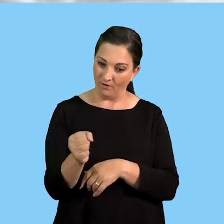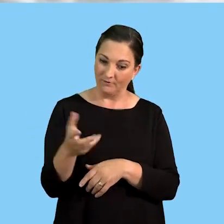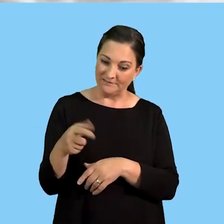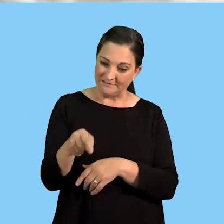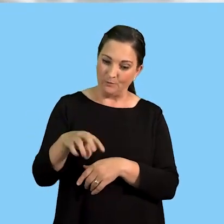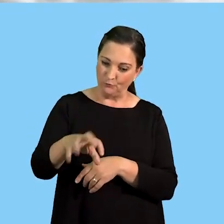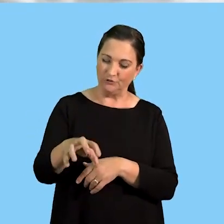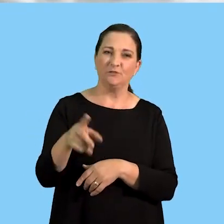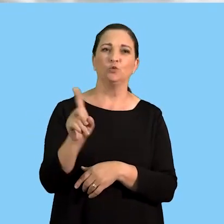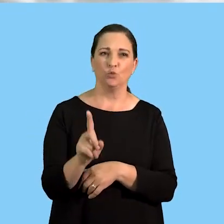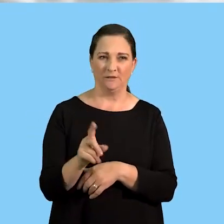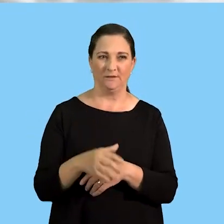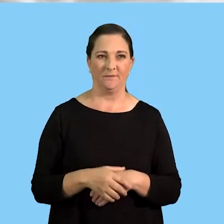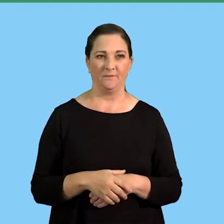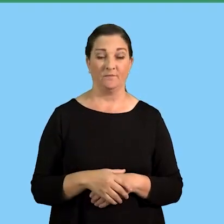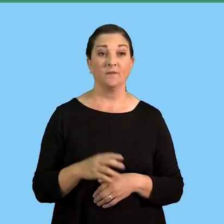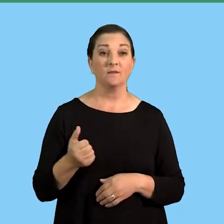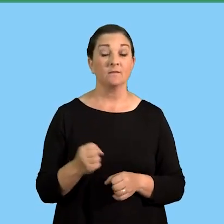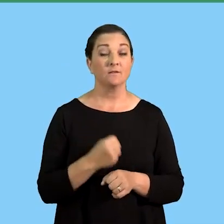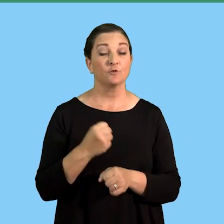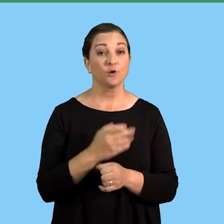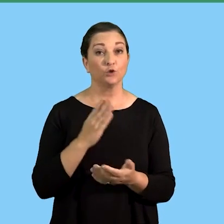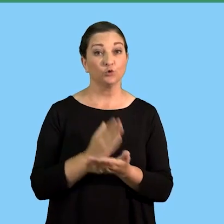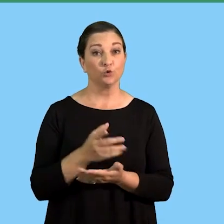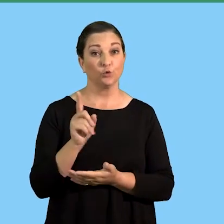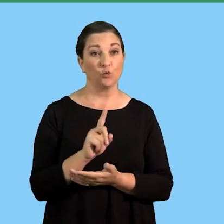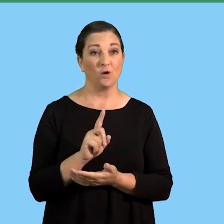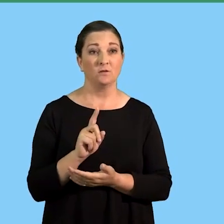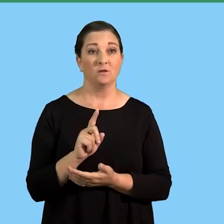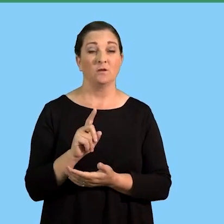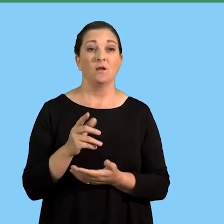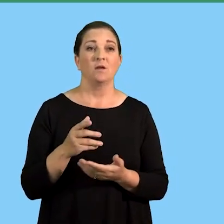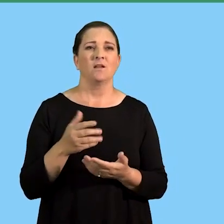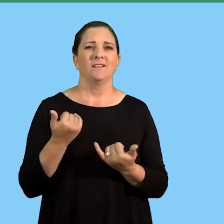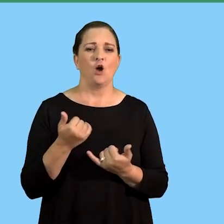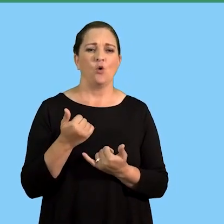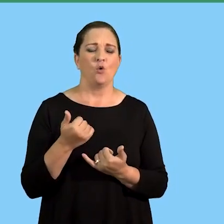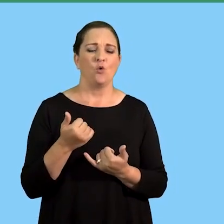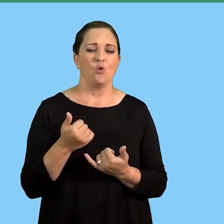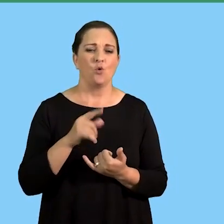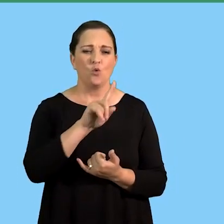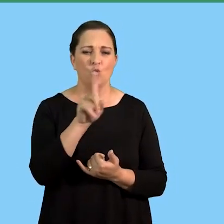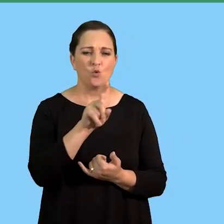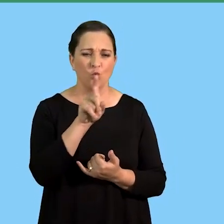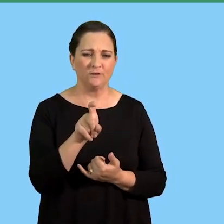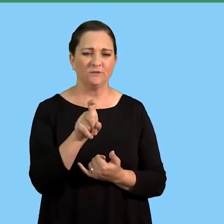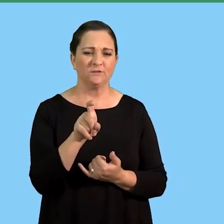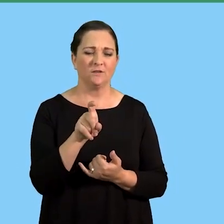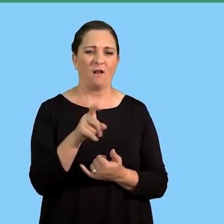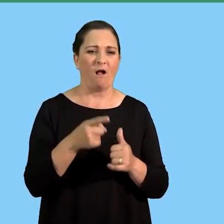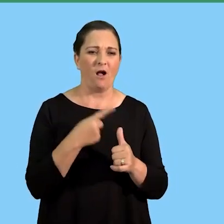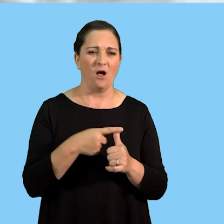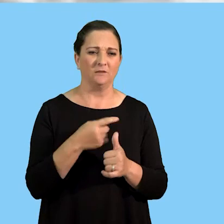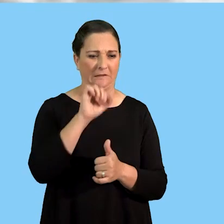called. Now, we must also make sure that we ask open-ended